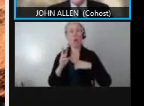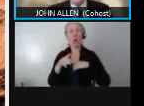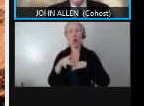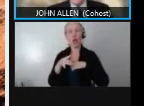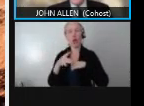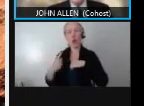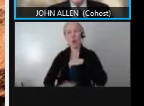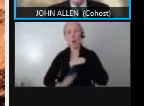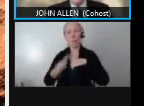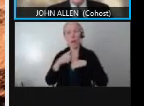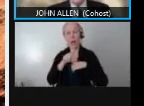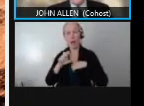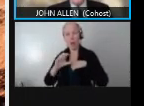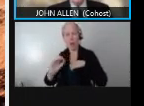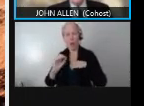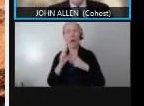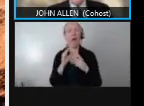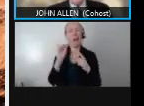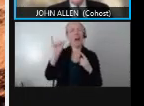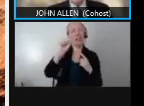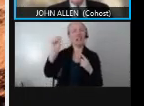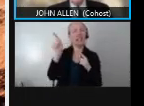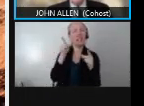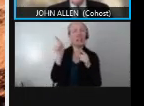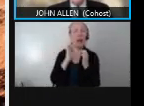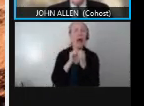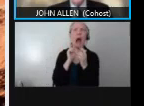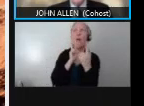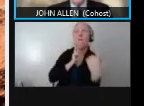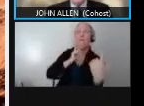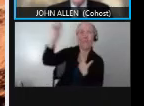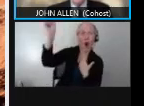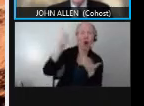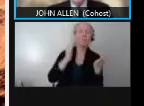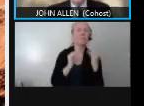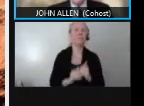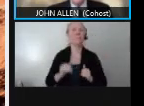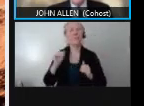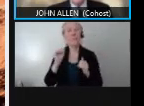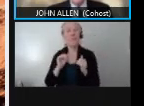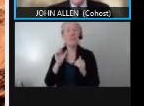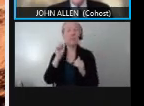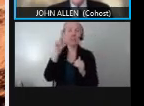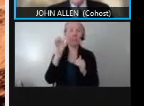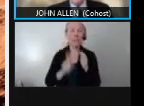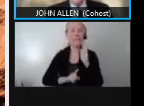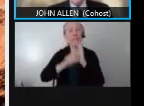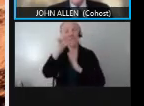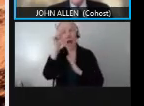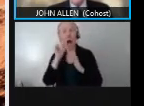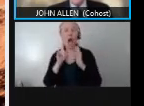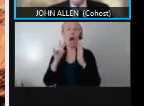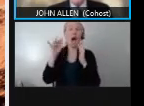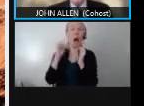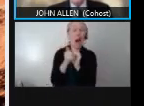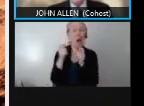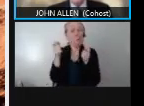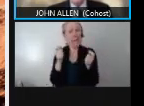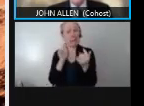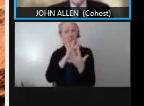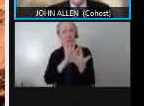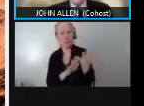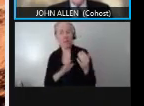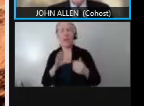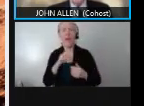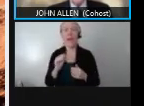the risks and hazard of spaceflight, the management of health of those who are in the astronaut corps, and the research